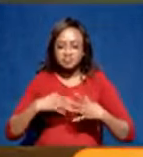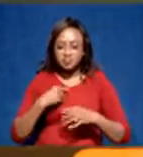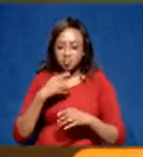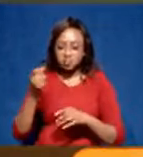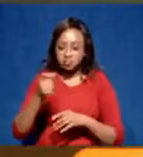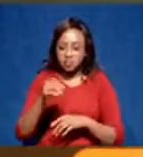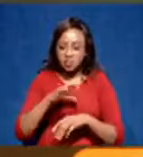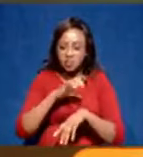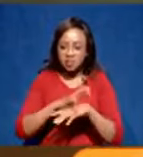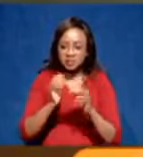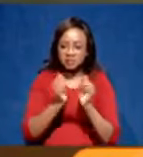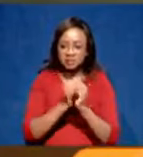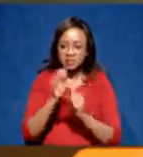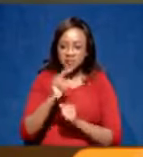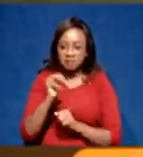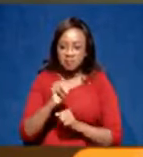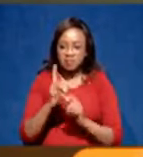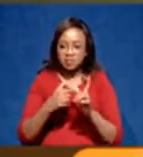move from